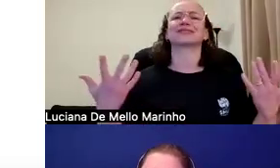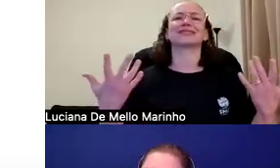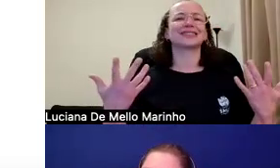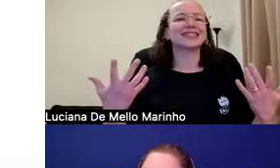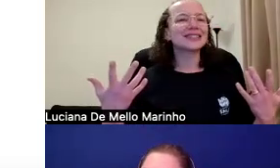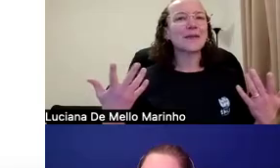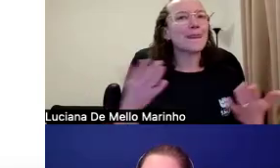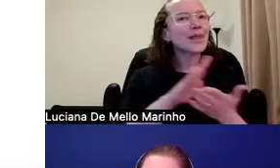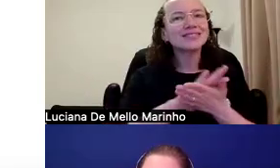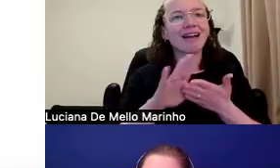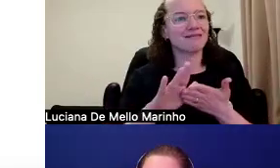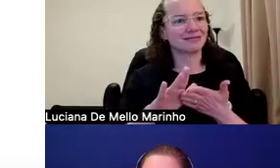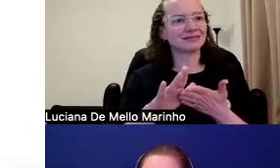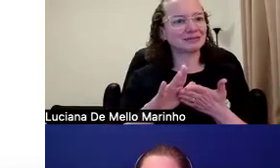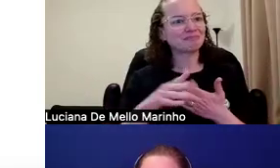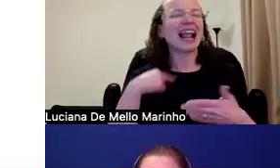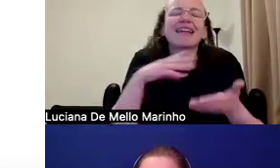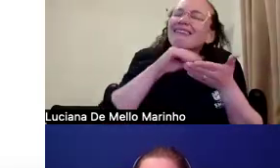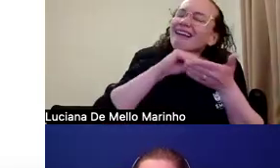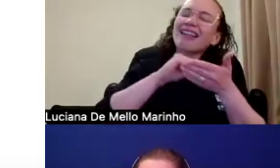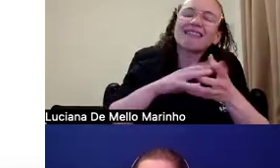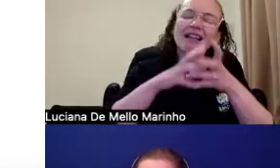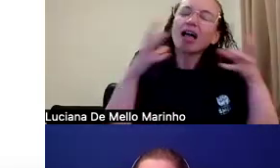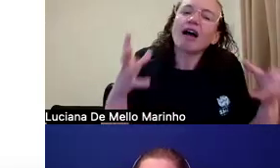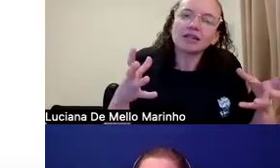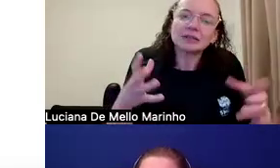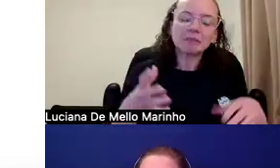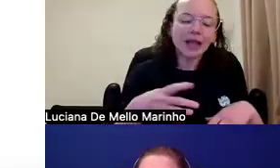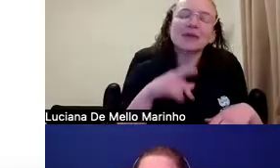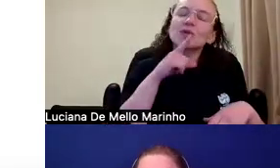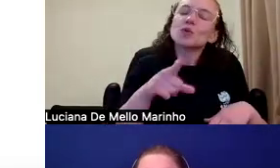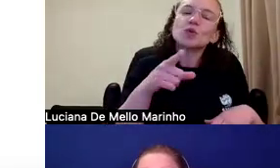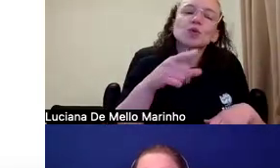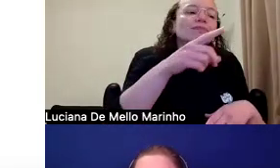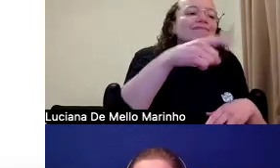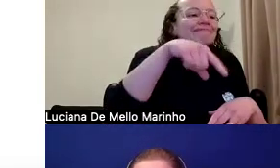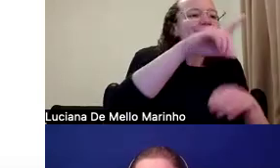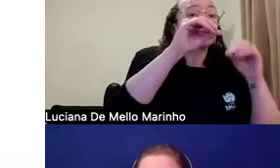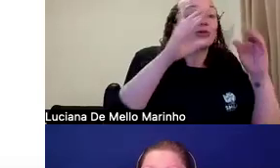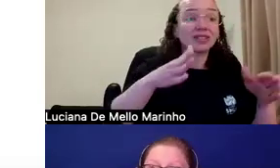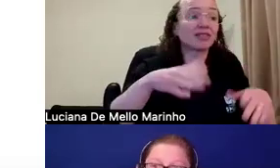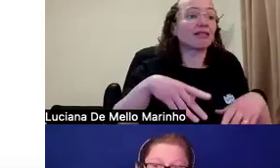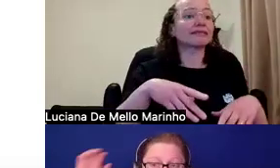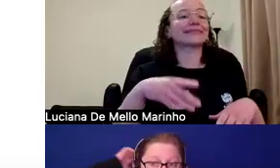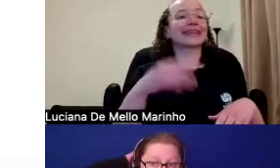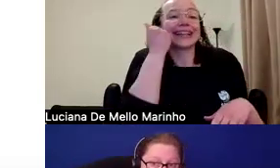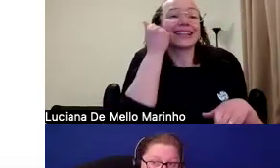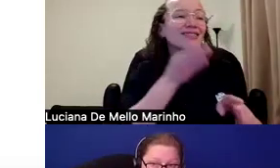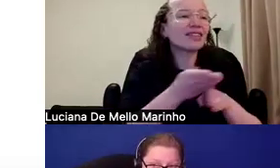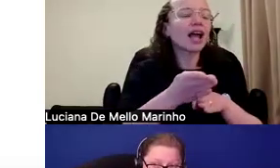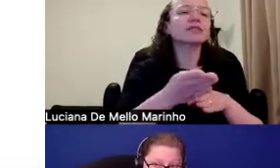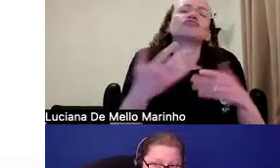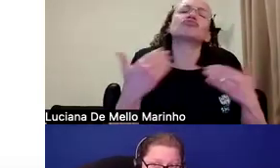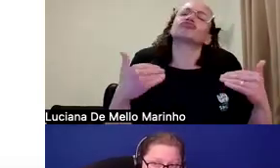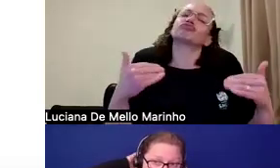And it was a lot. It was nice. I learned a lot, and I'm really sure that